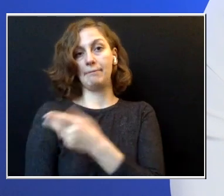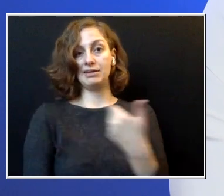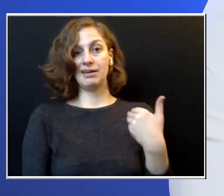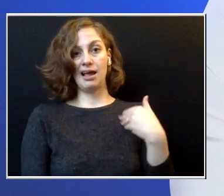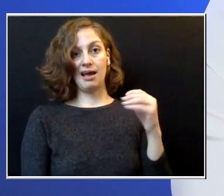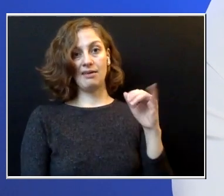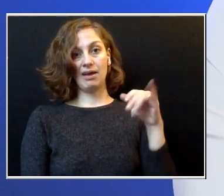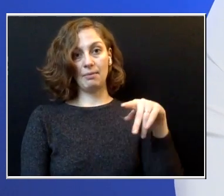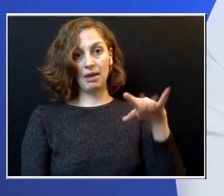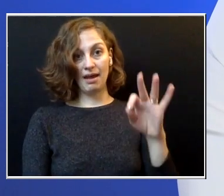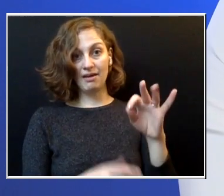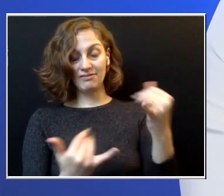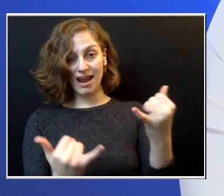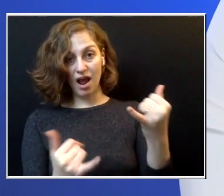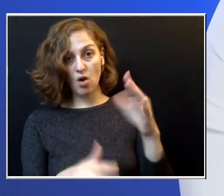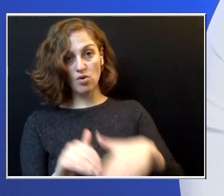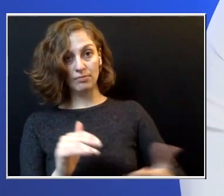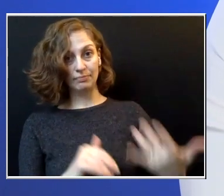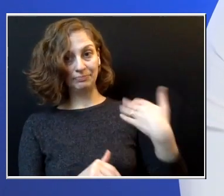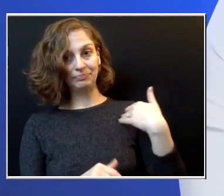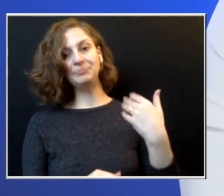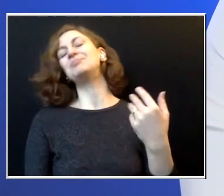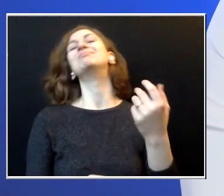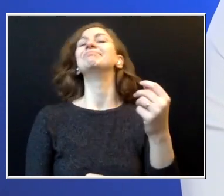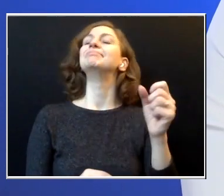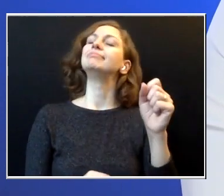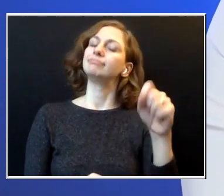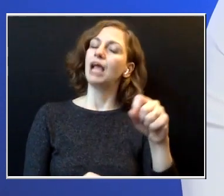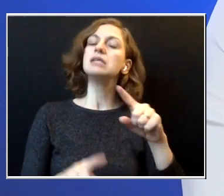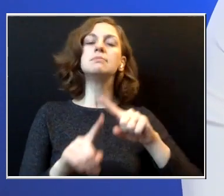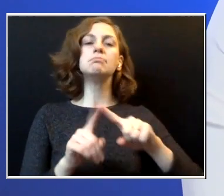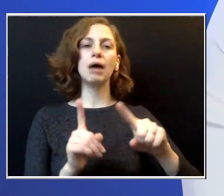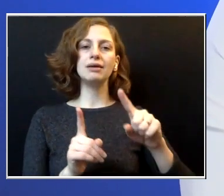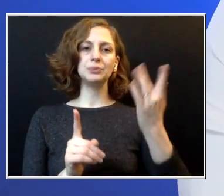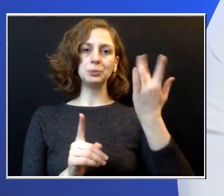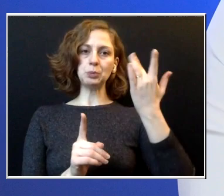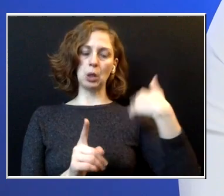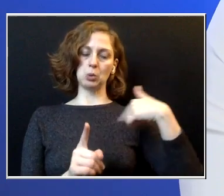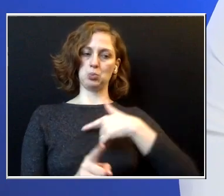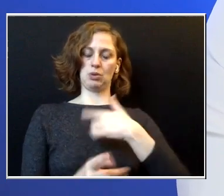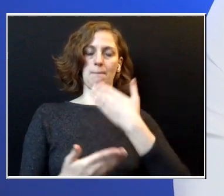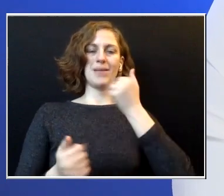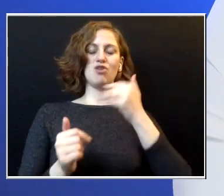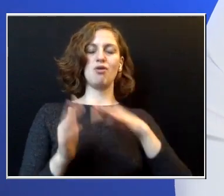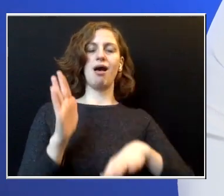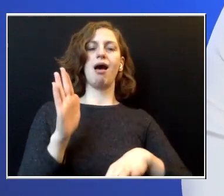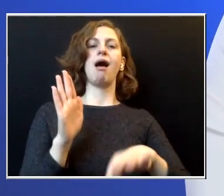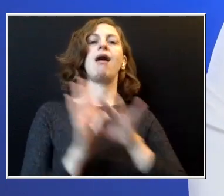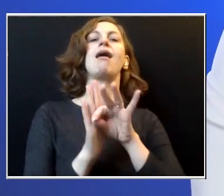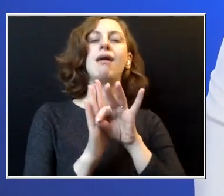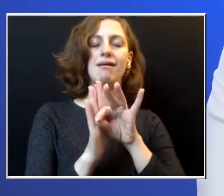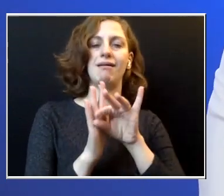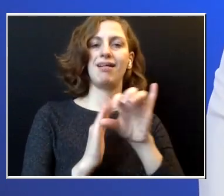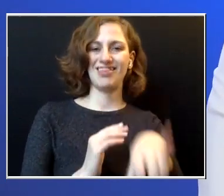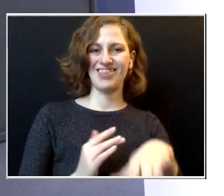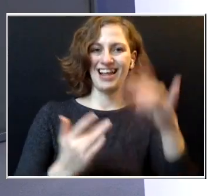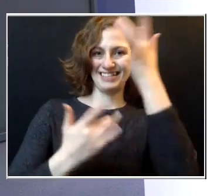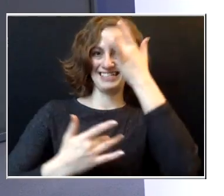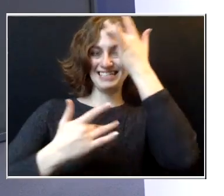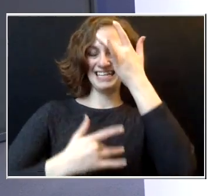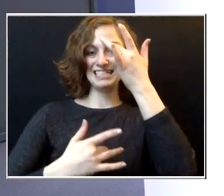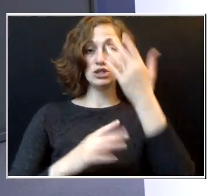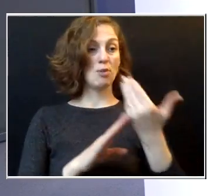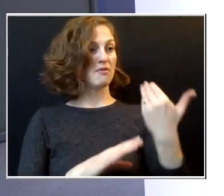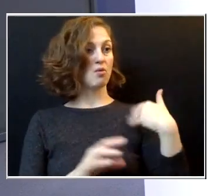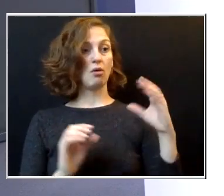better job of detecting the disease. Yeah. And so more and more people are getting diagnosed that maybe weren't getting diagnosed before. So, and it gets worse,